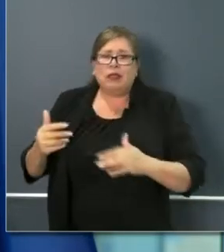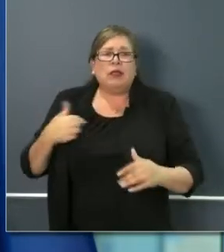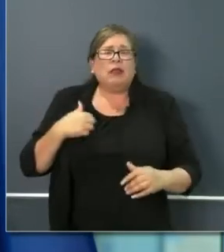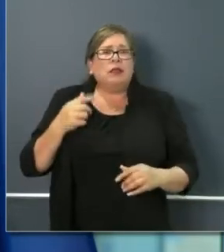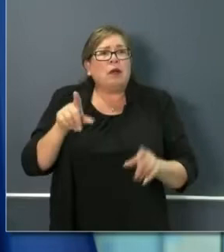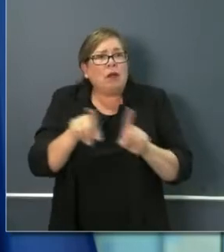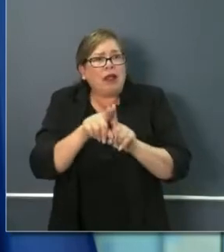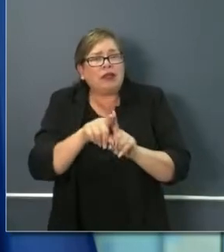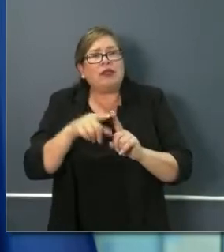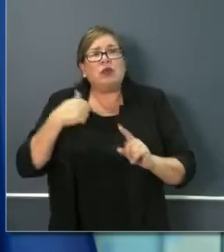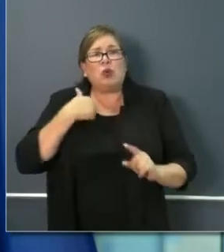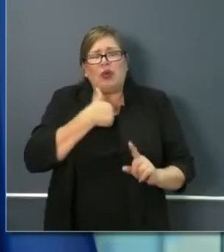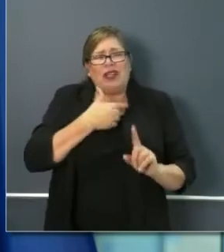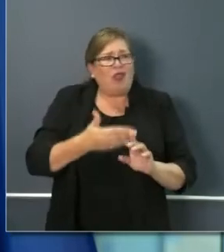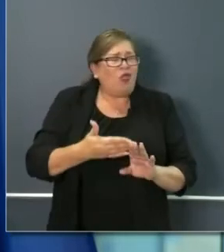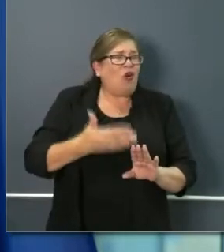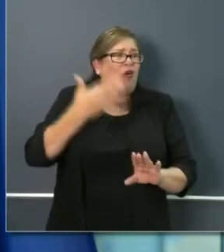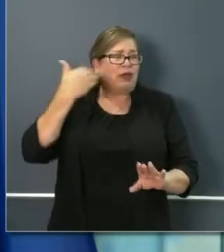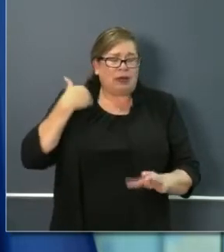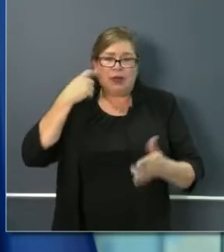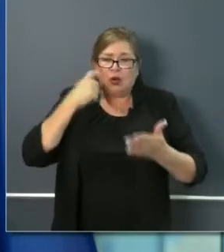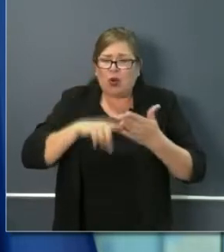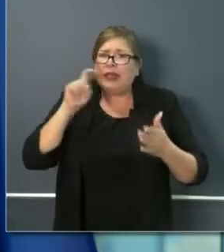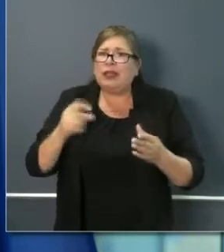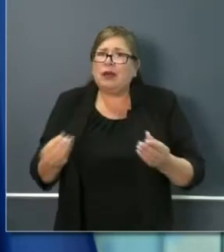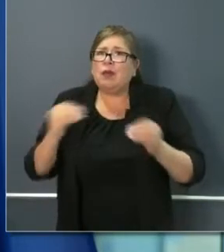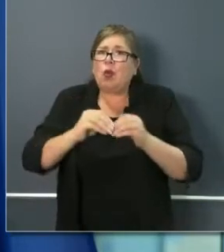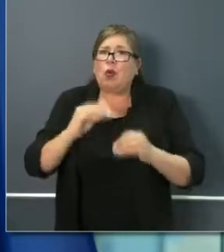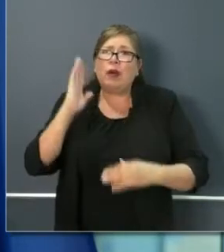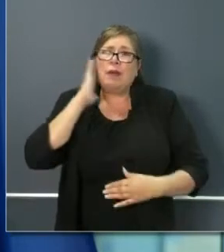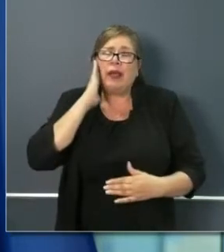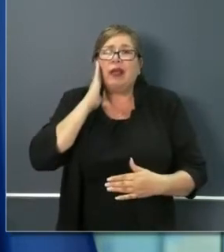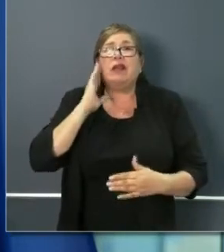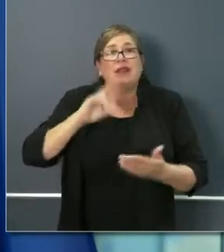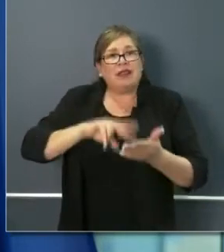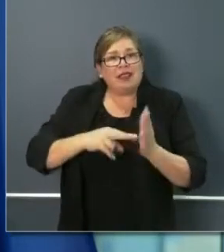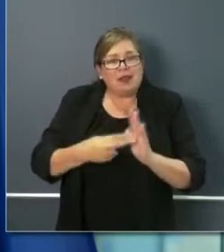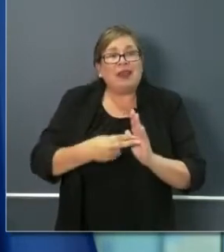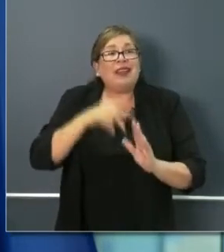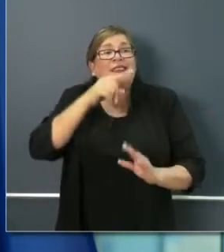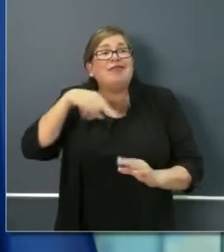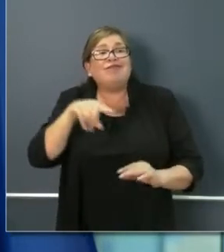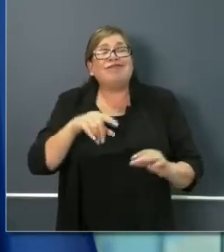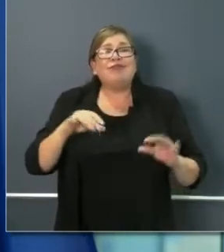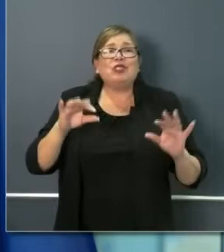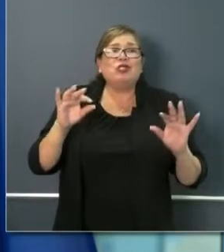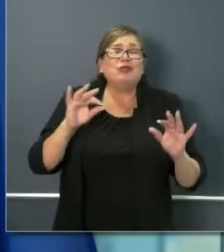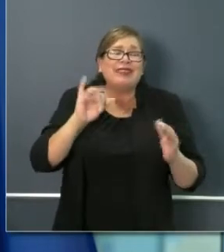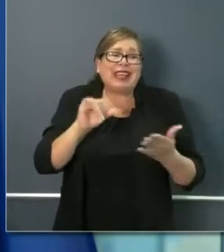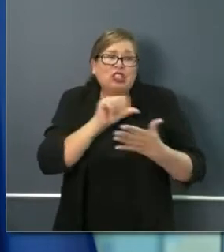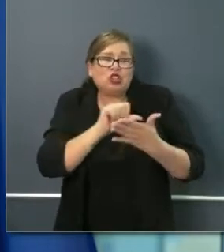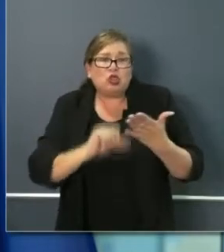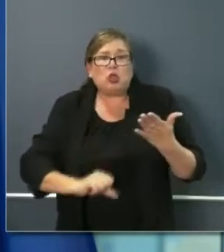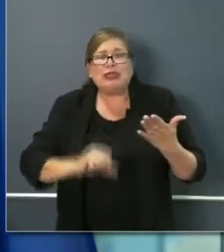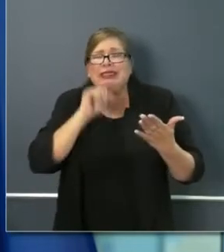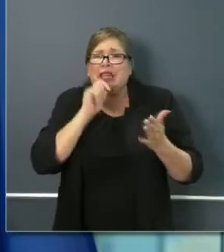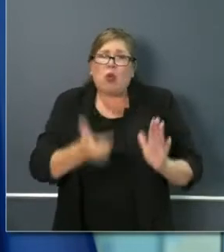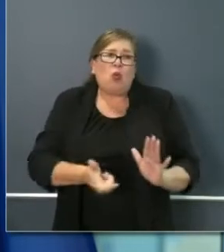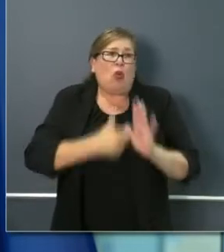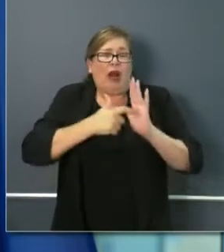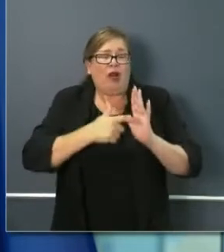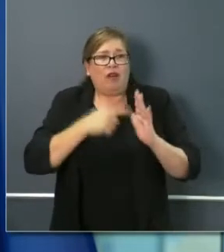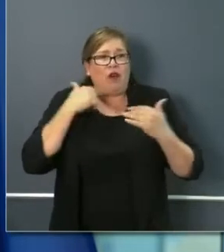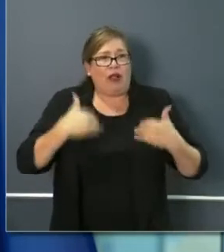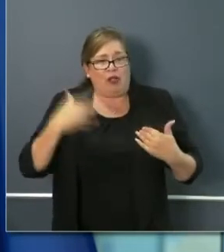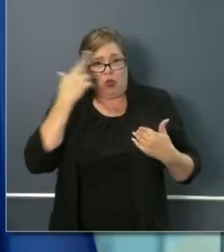elected surgeries weeks ago in many instances, that are providing bed capacity that wouldn't even exist outside